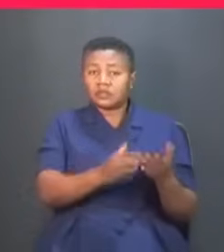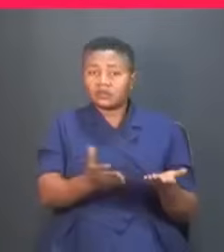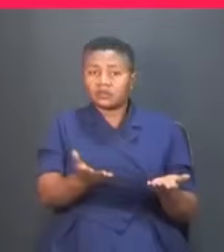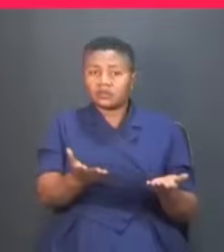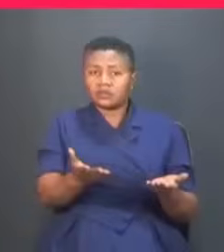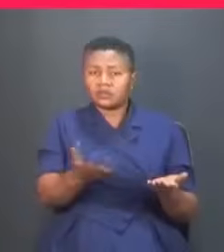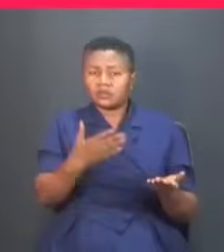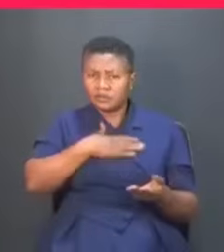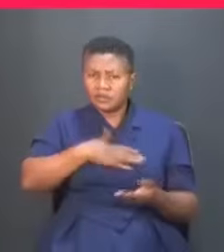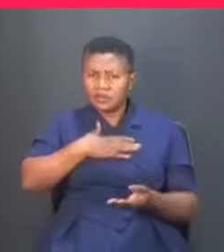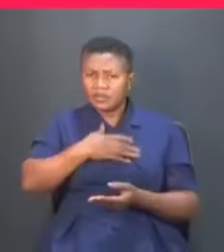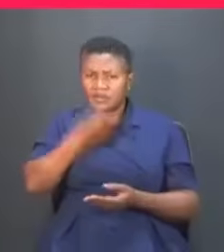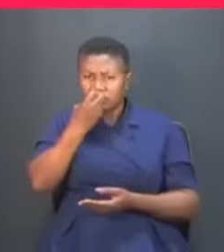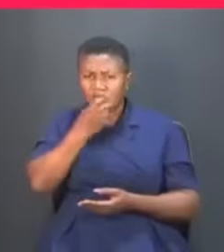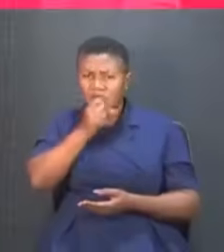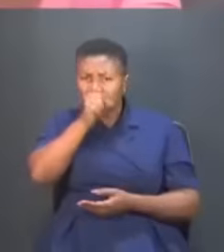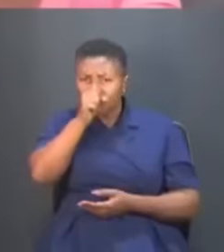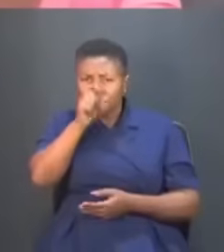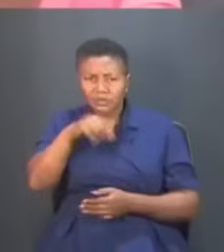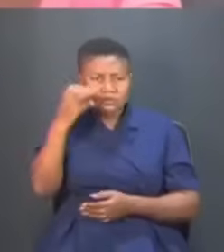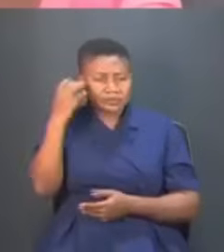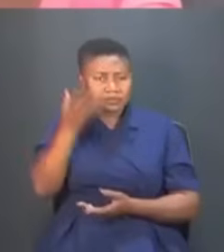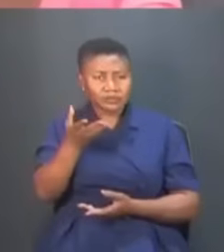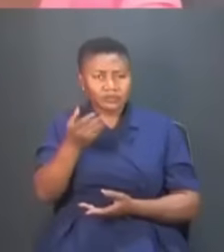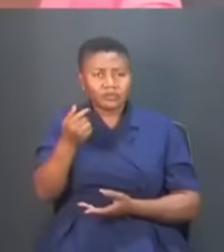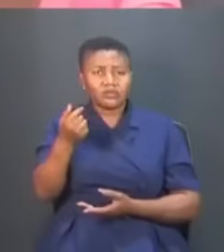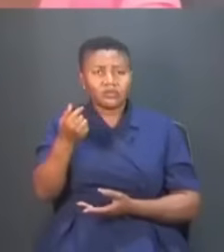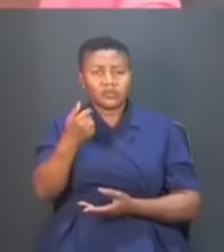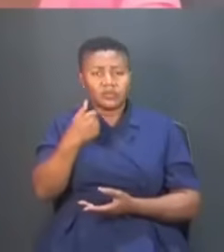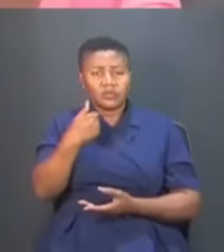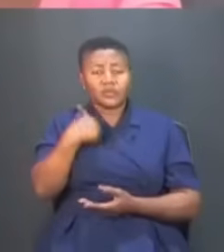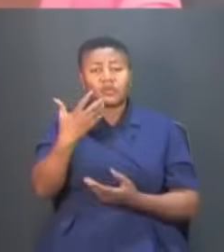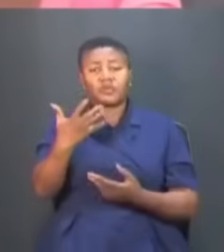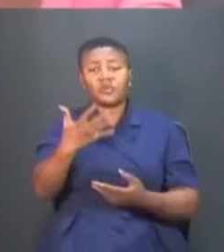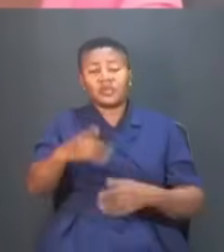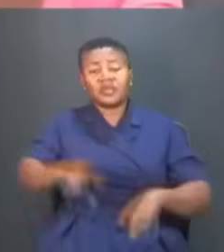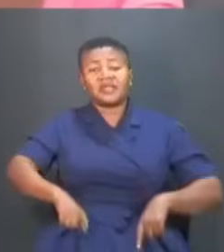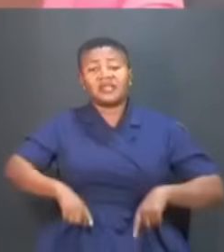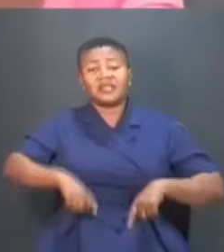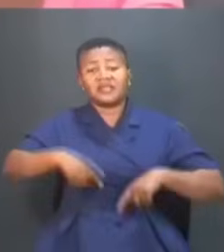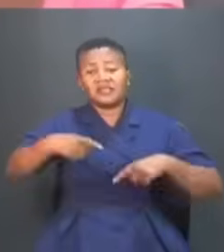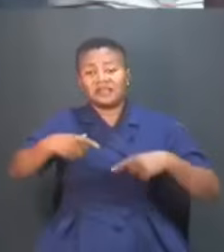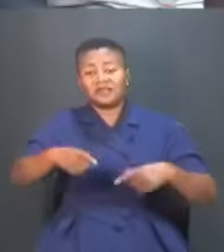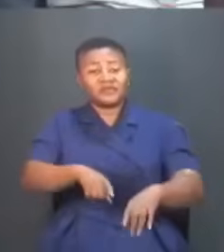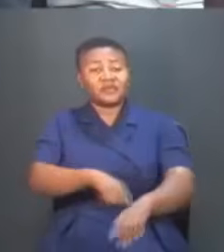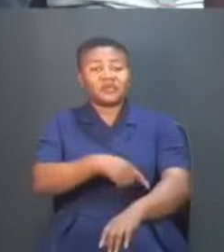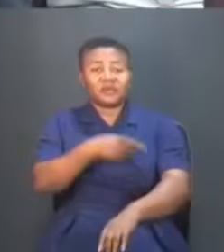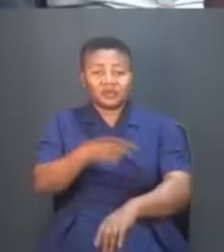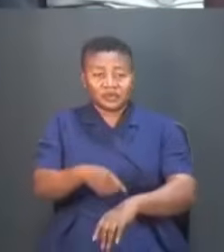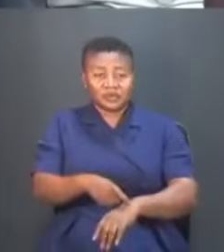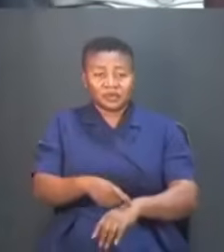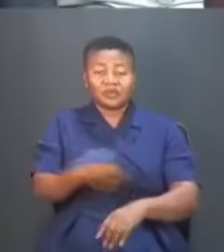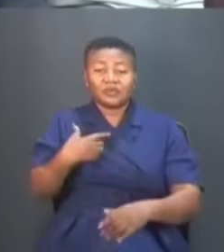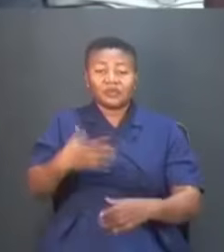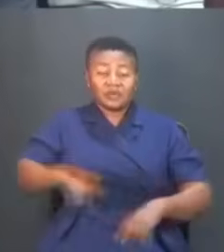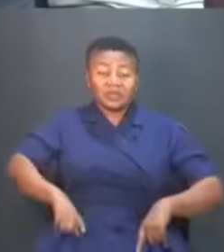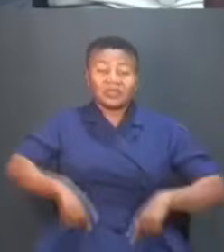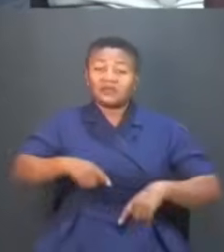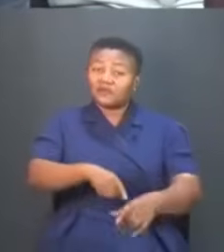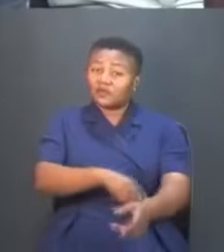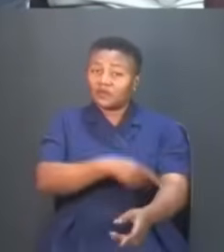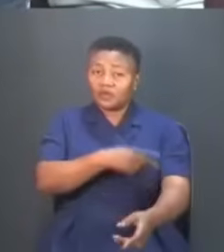Speak into the microphone. Speaker, I wish to live long. So the